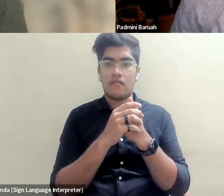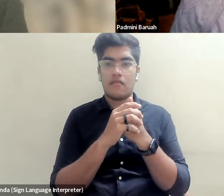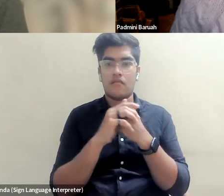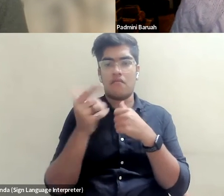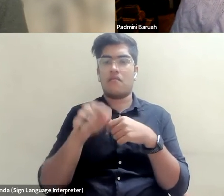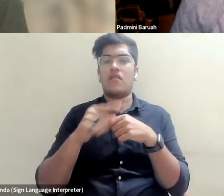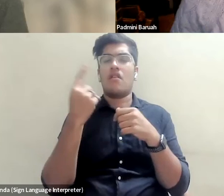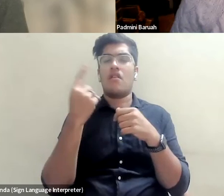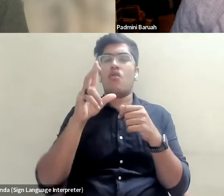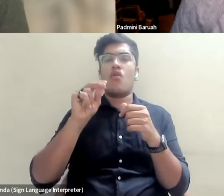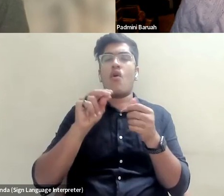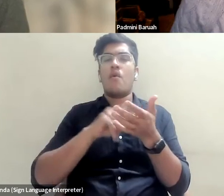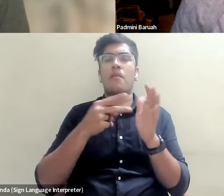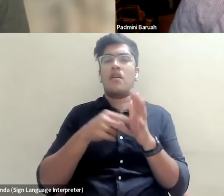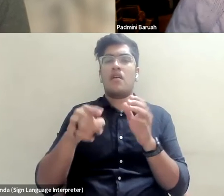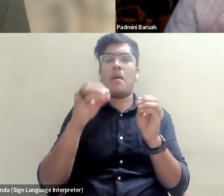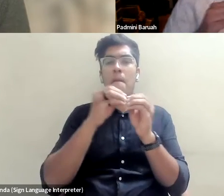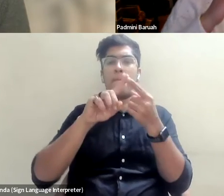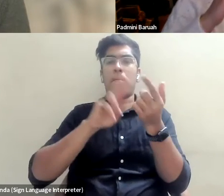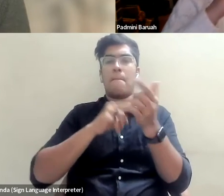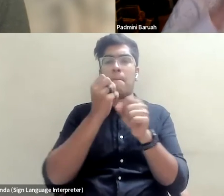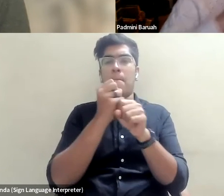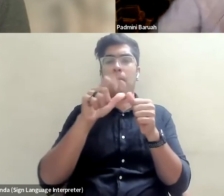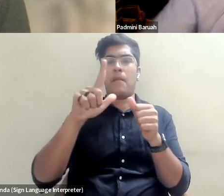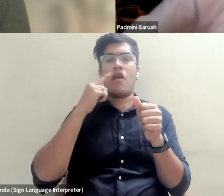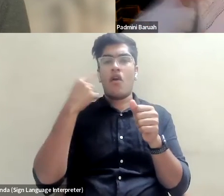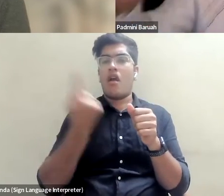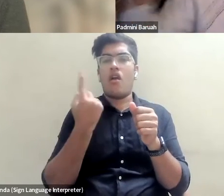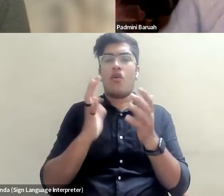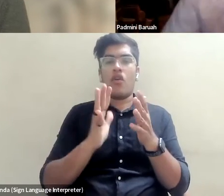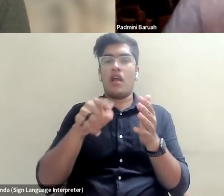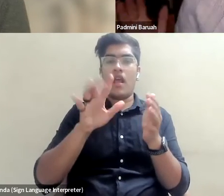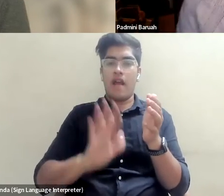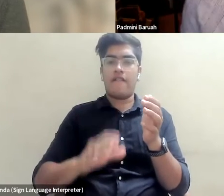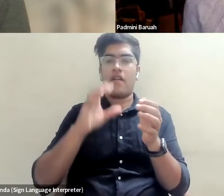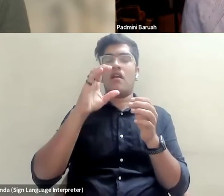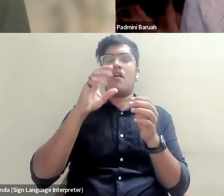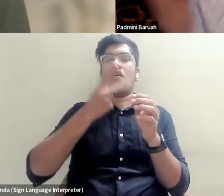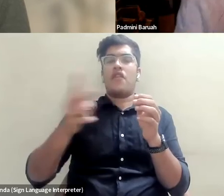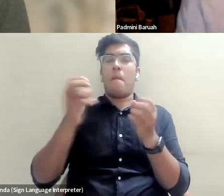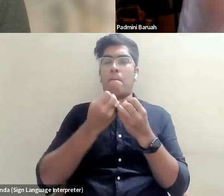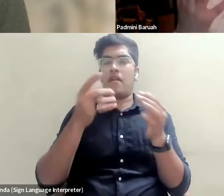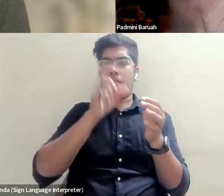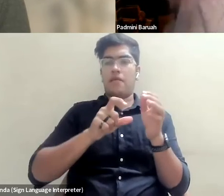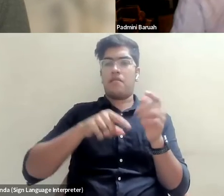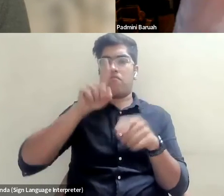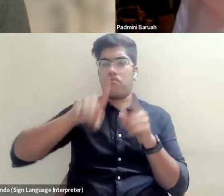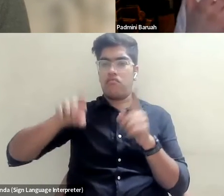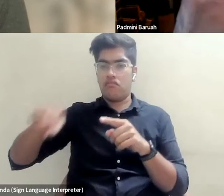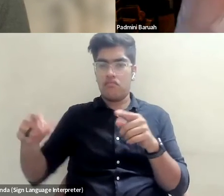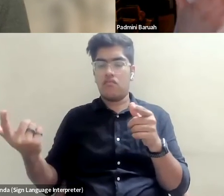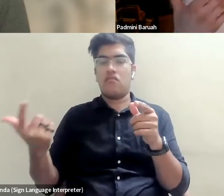they're just Bengali speaking, right? There's like class divisions and caste divisions, and the kind of